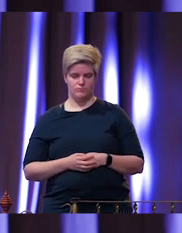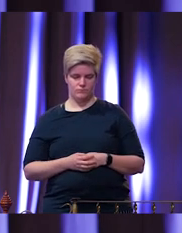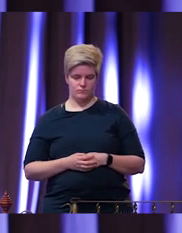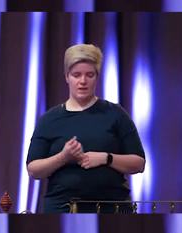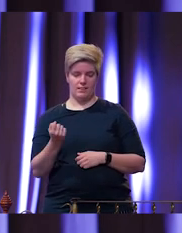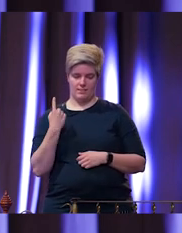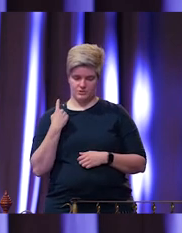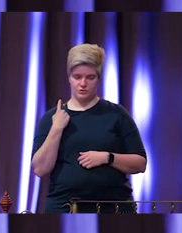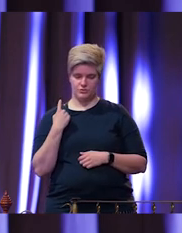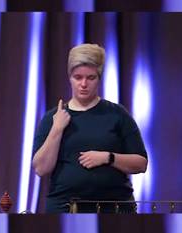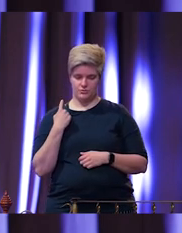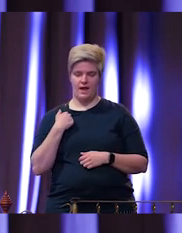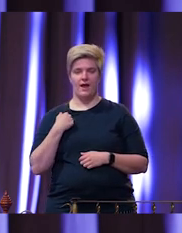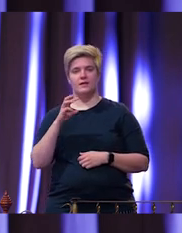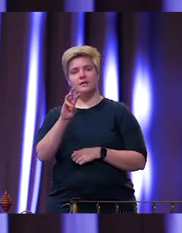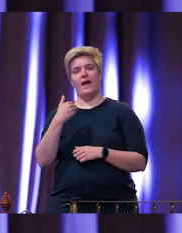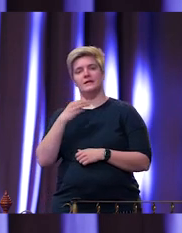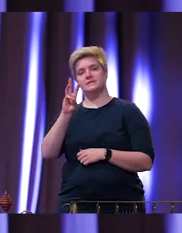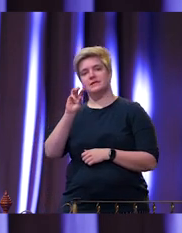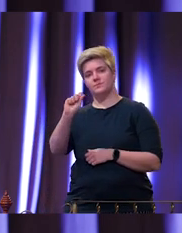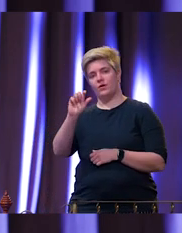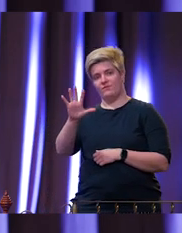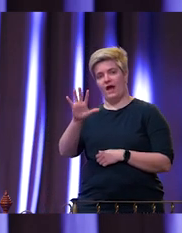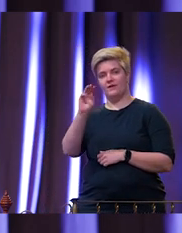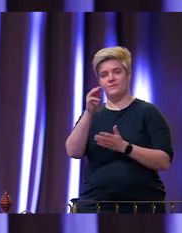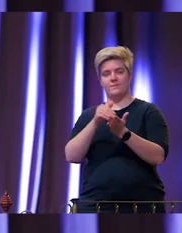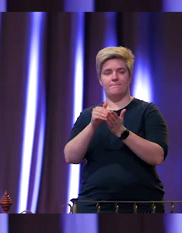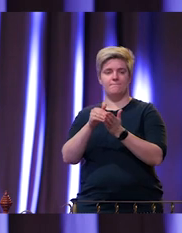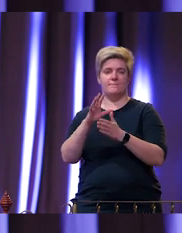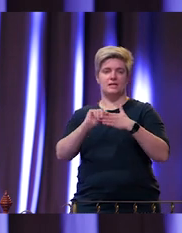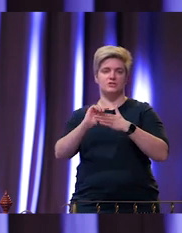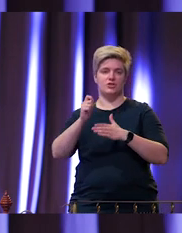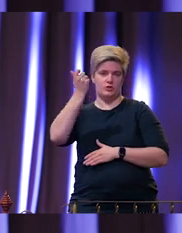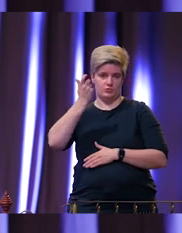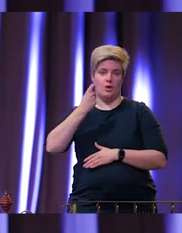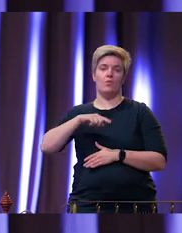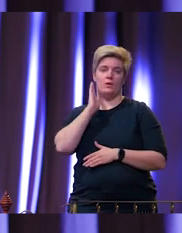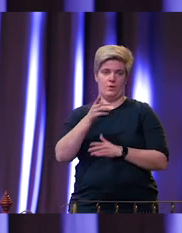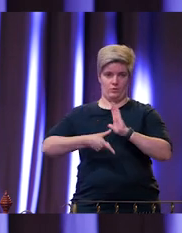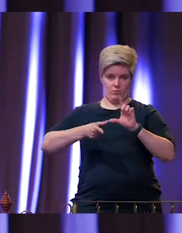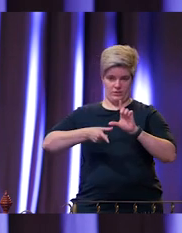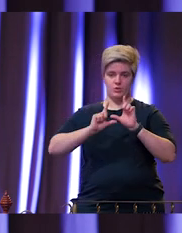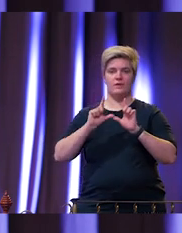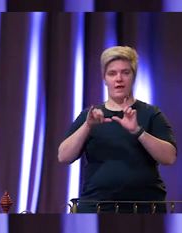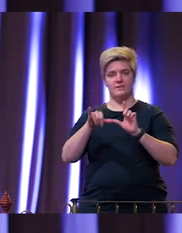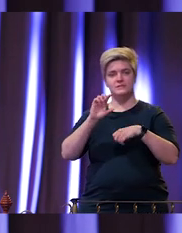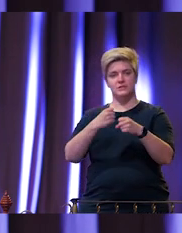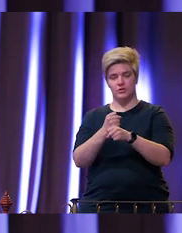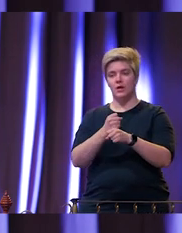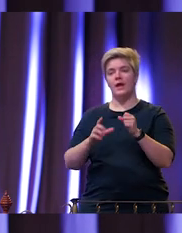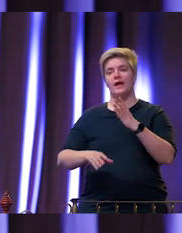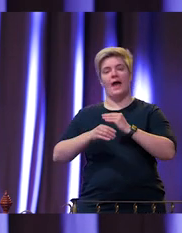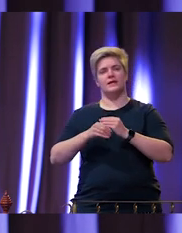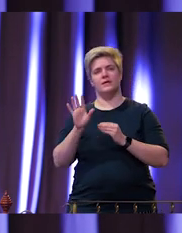Last year we had about $6.5 million in grants that we gave out. We're gonna be renewing those this year and also adding an additional about